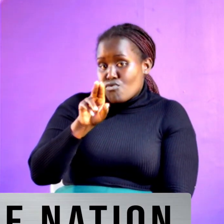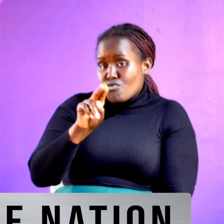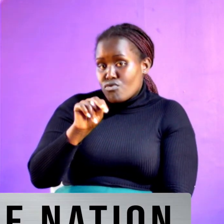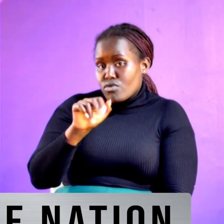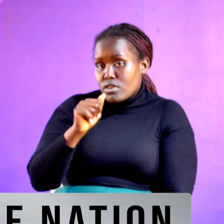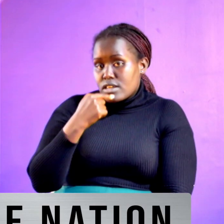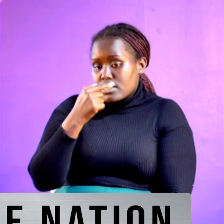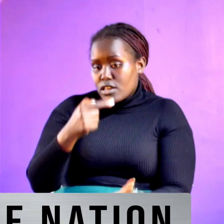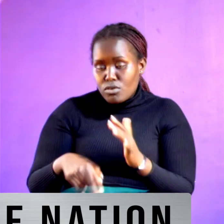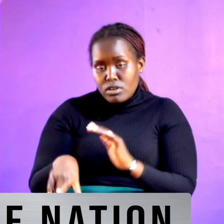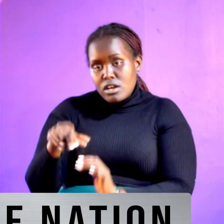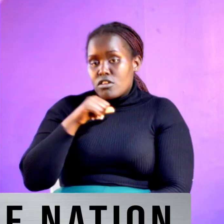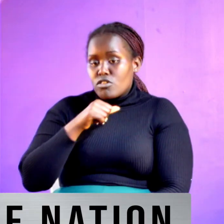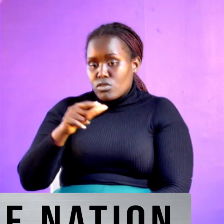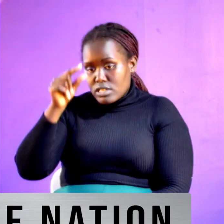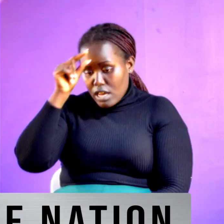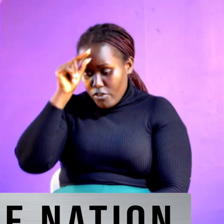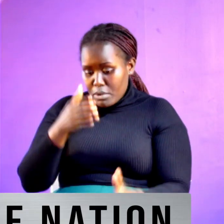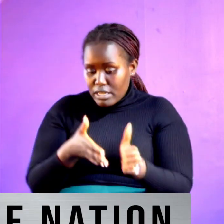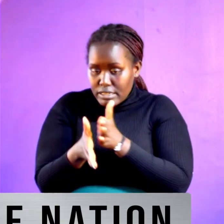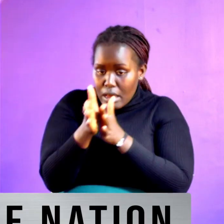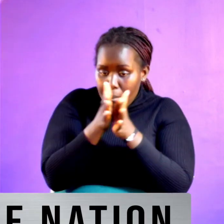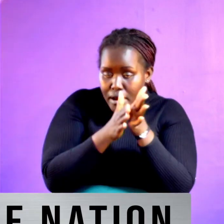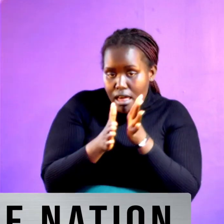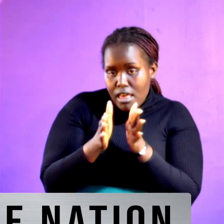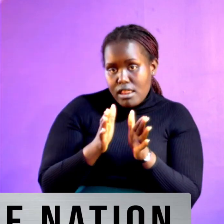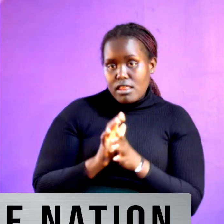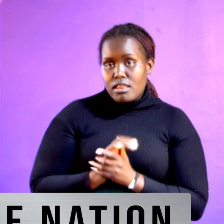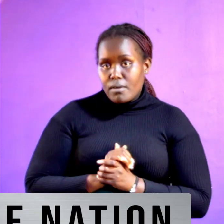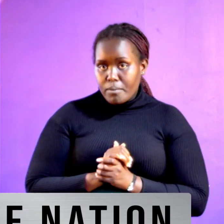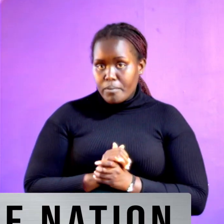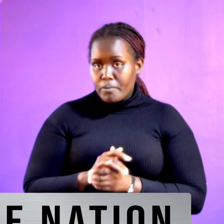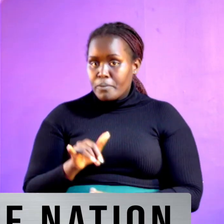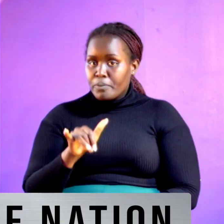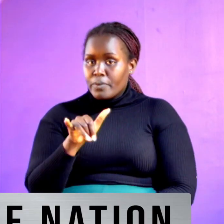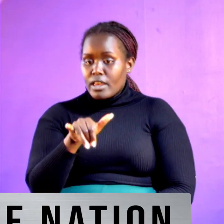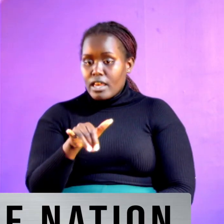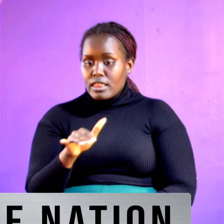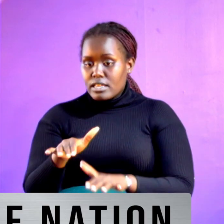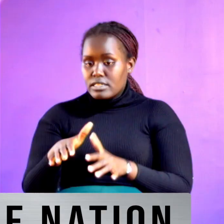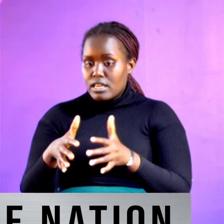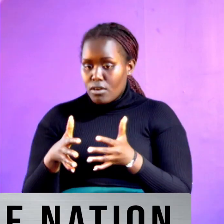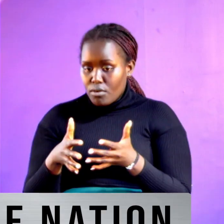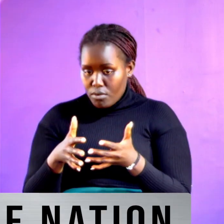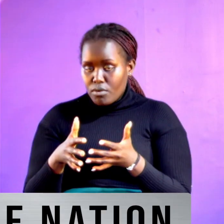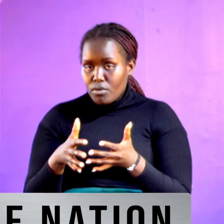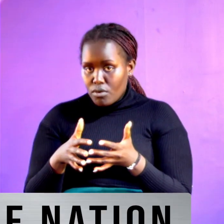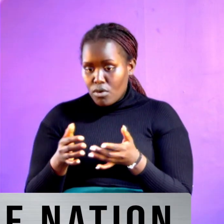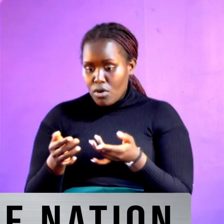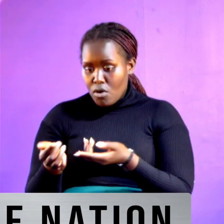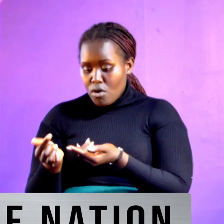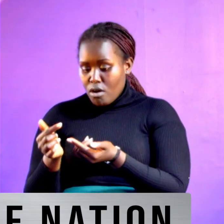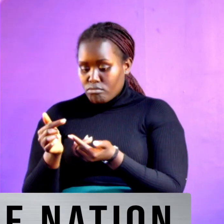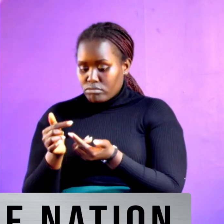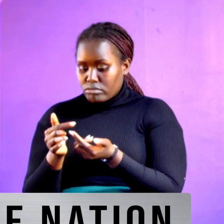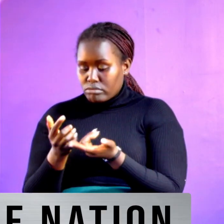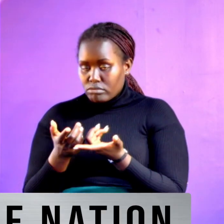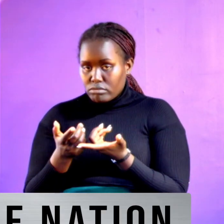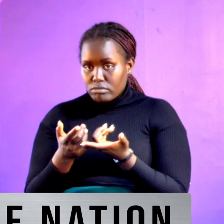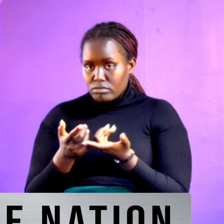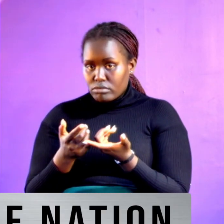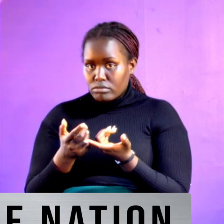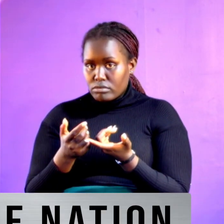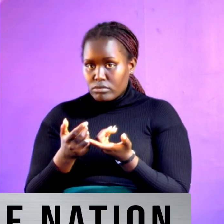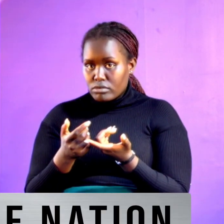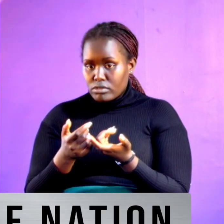not a government, it's an arrangement. And that somehow calmed